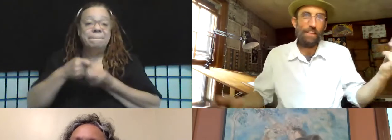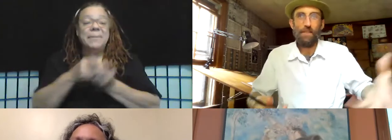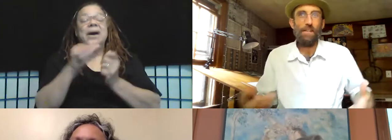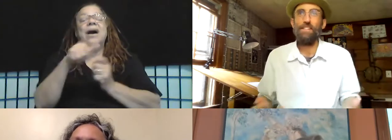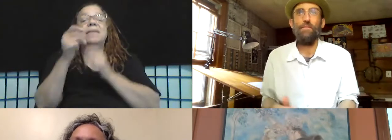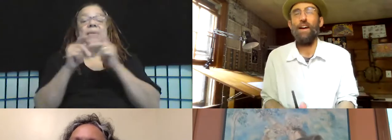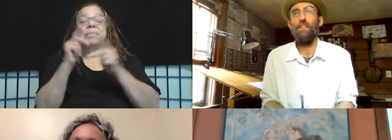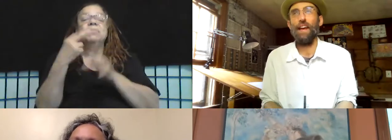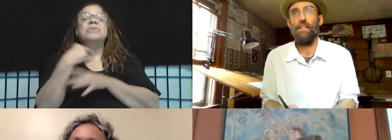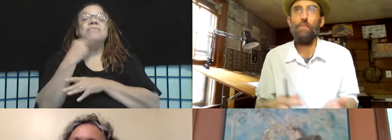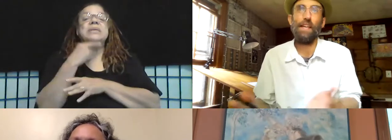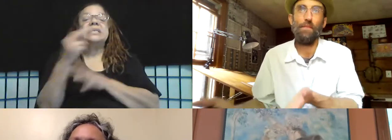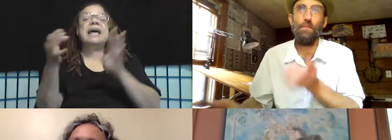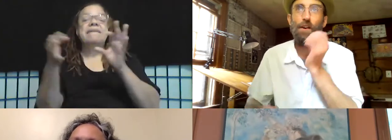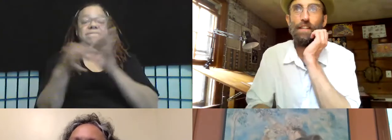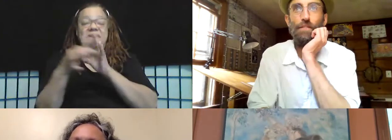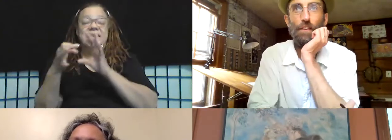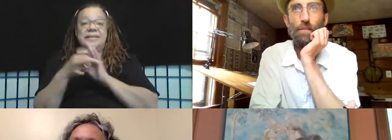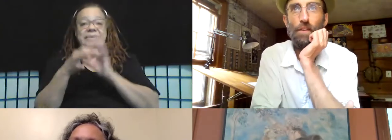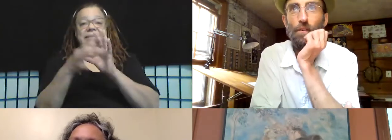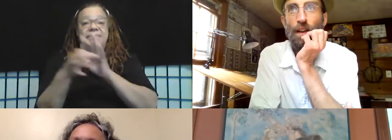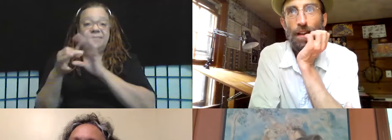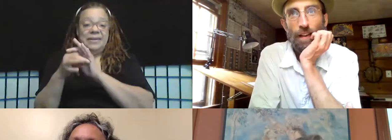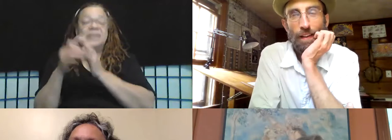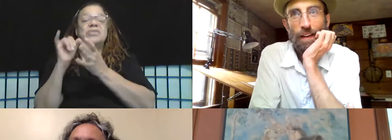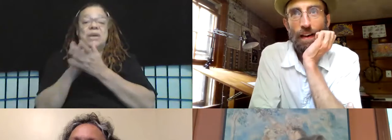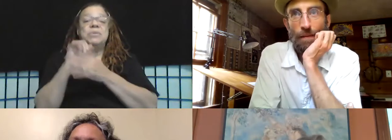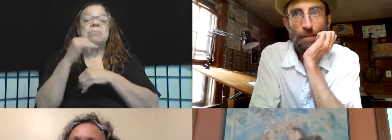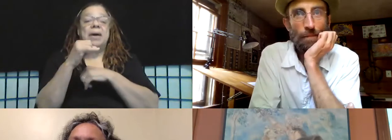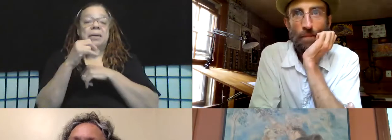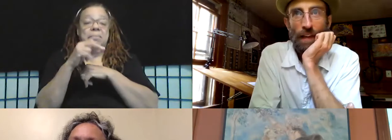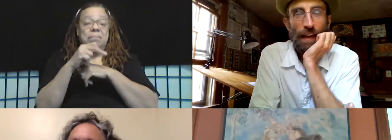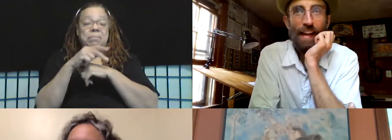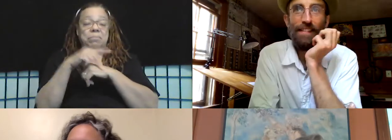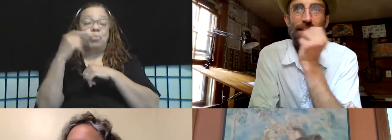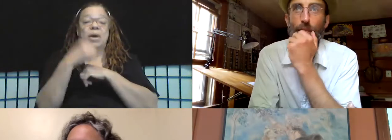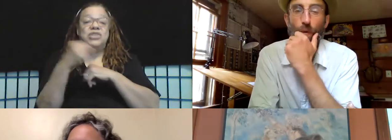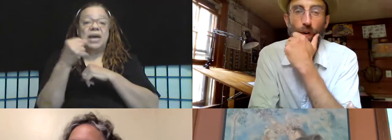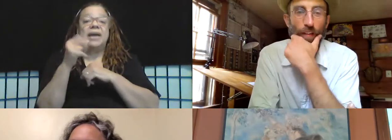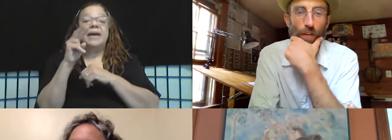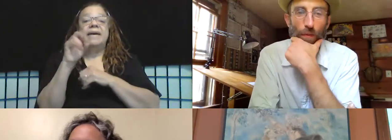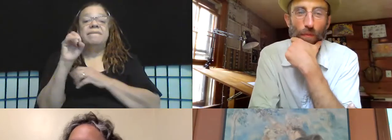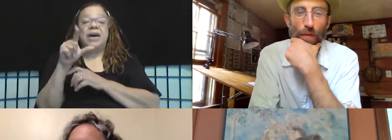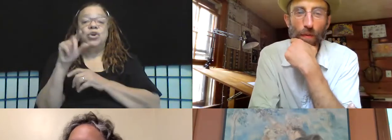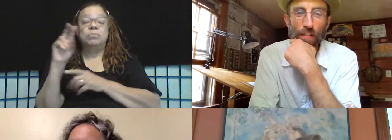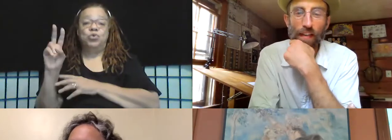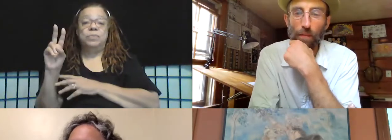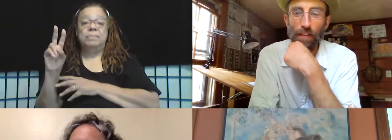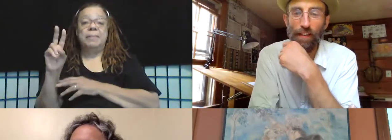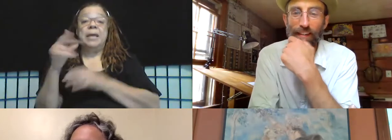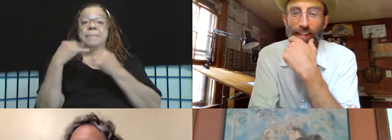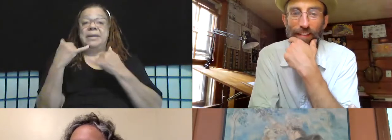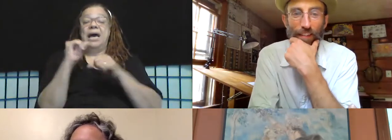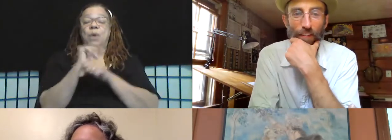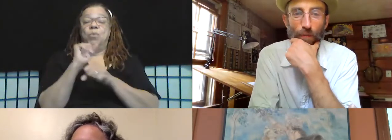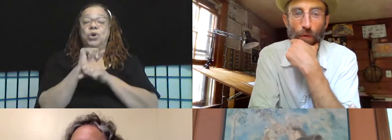and fit them in somehow. And that became the project of volume 2. And since I've been working on volume 3, which takes